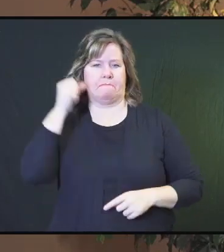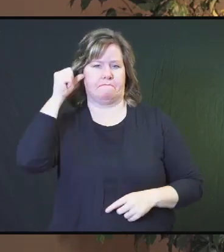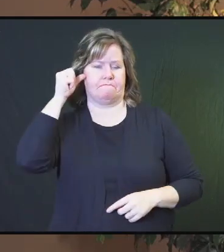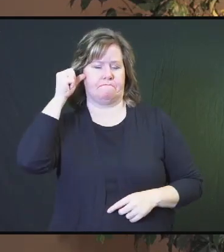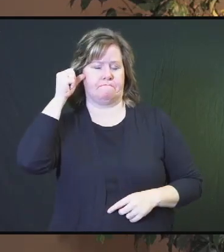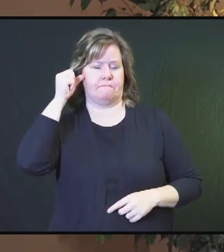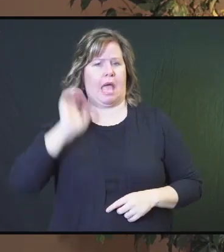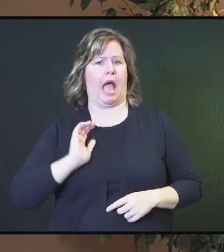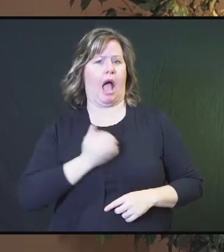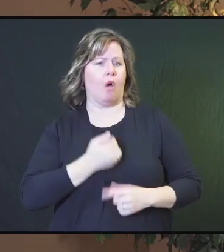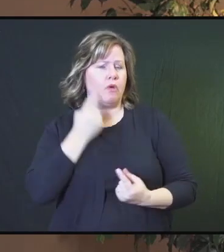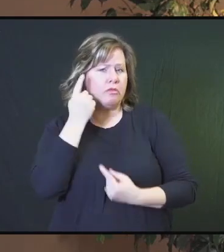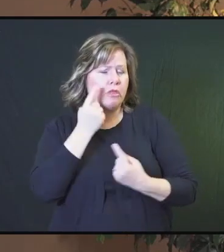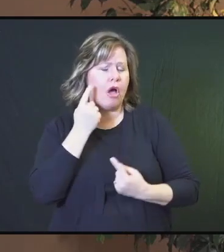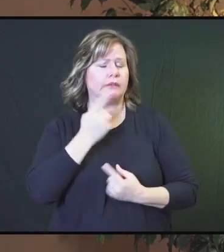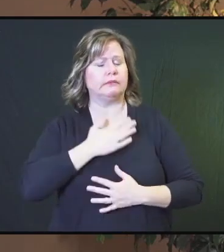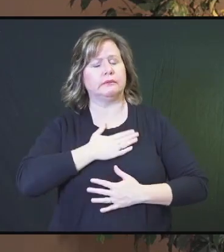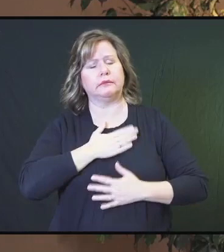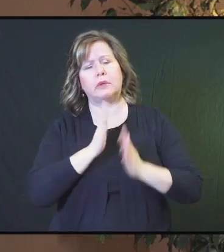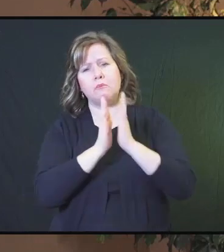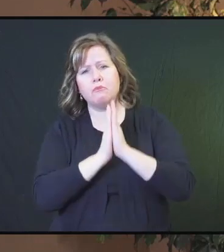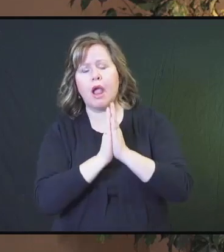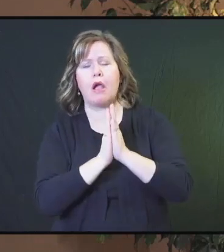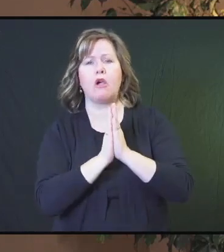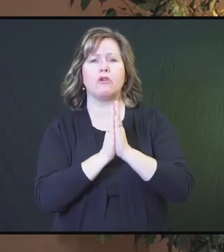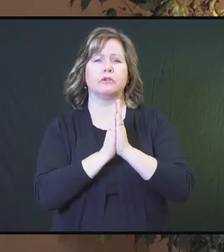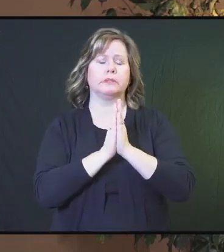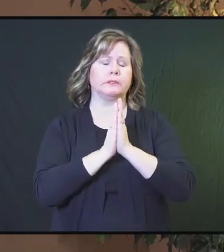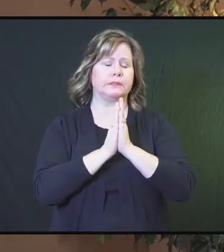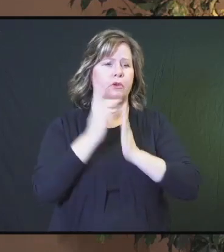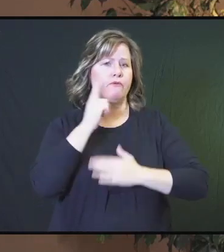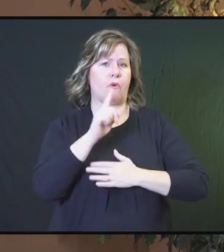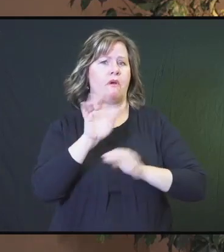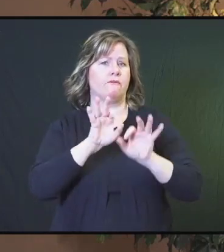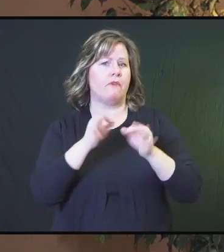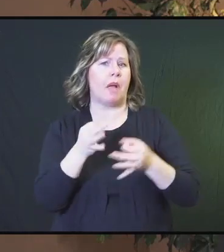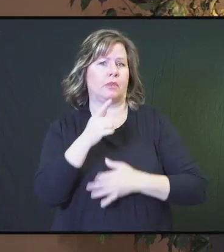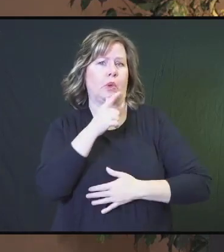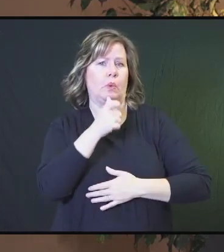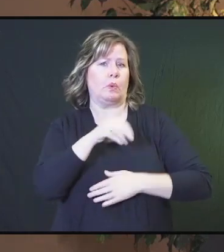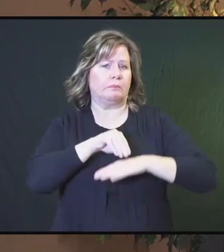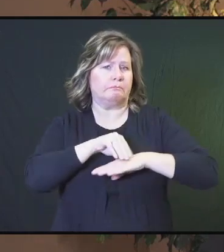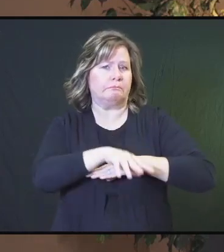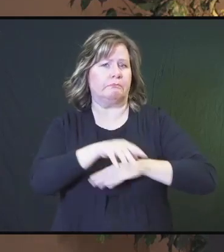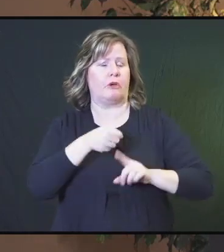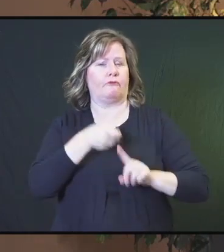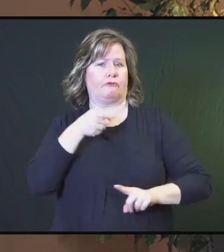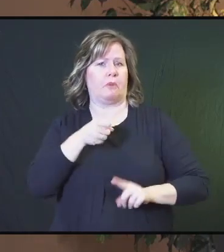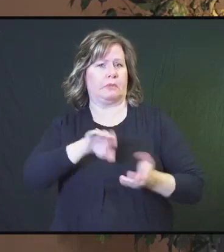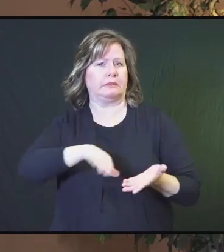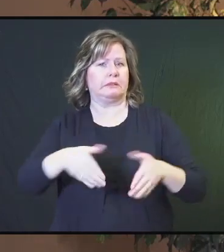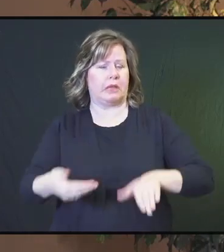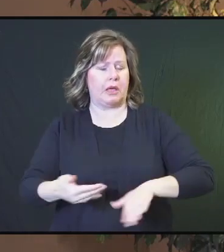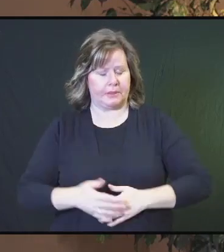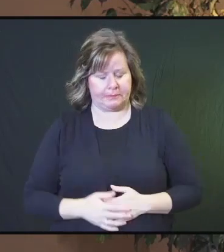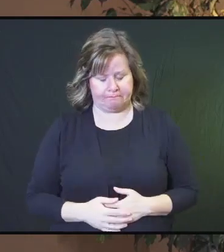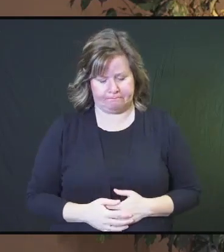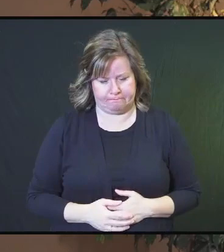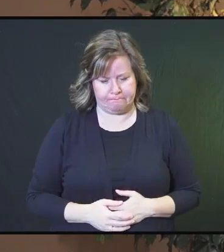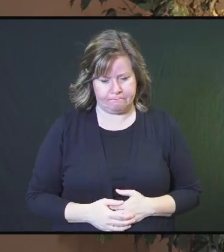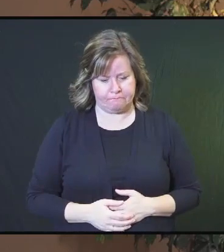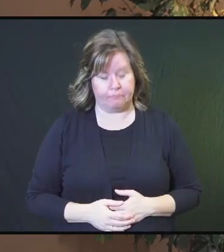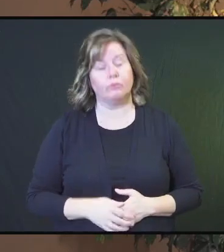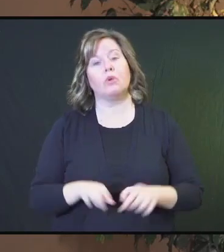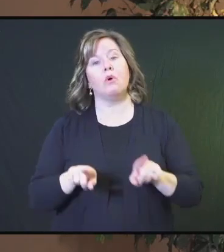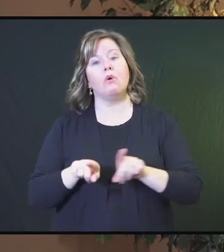and prayers do go out to the families that have been affected by these most recent deaths. You know, we are seeing, as I've discussed